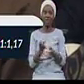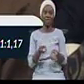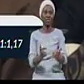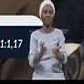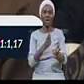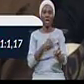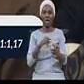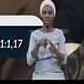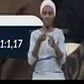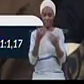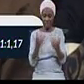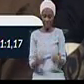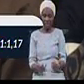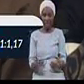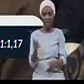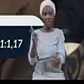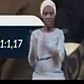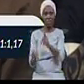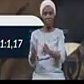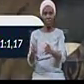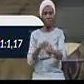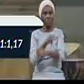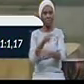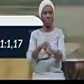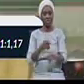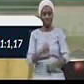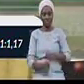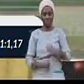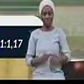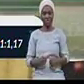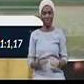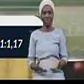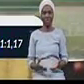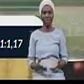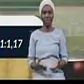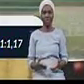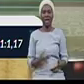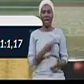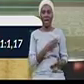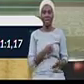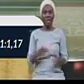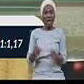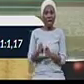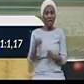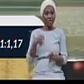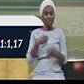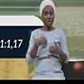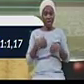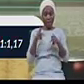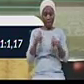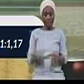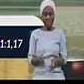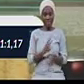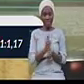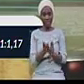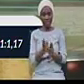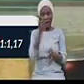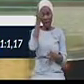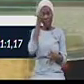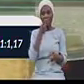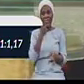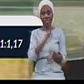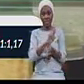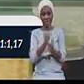suffer, then even as we have personal repentance, we have the parental repentance, we also have the